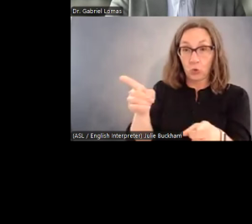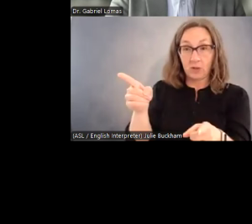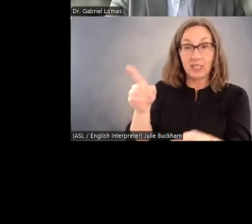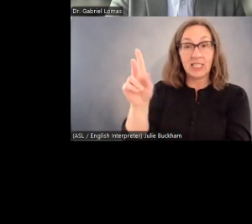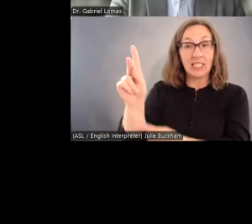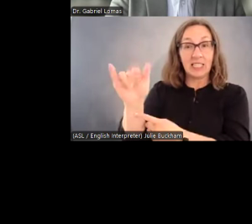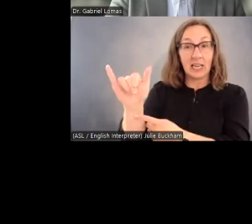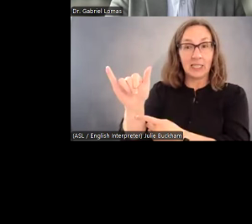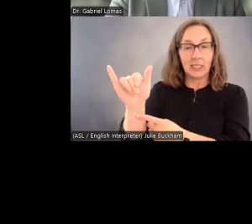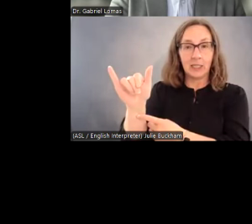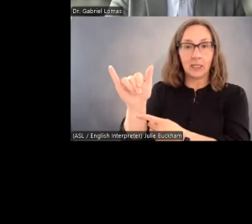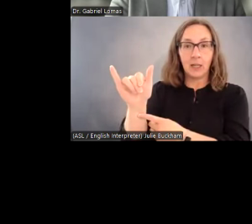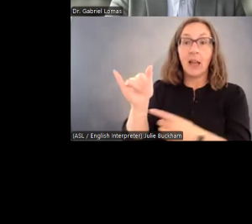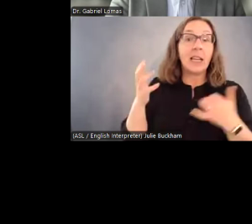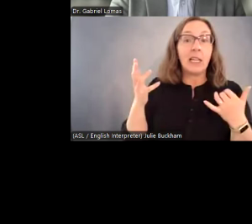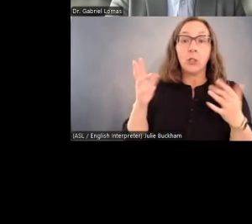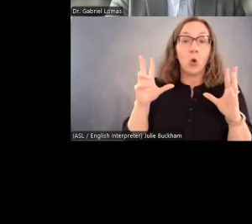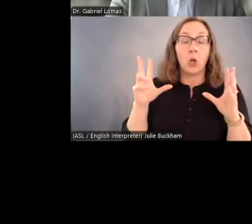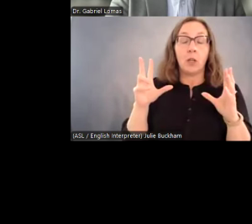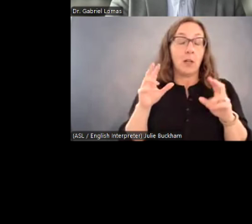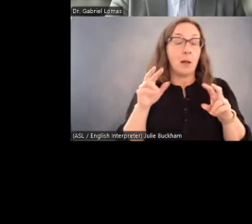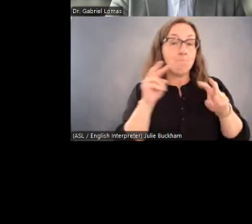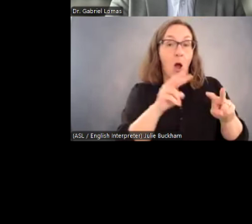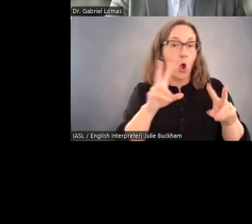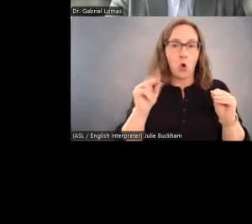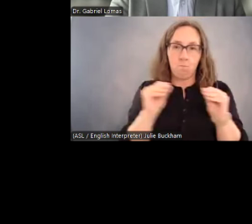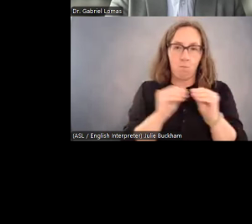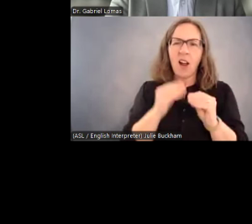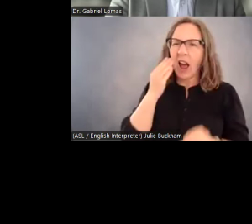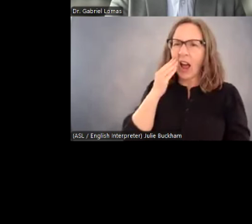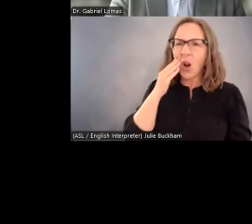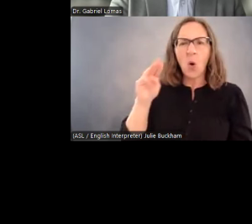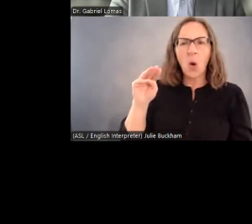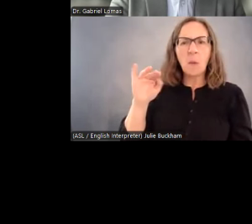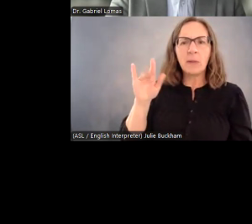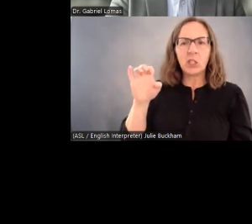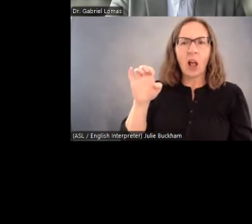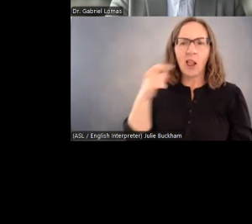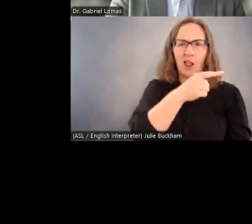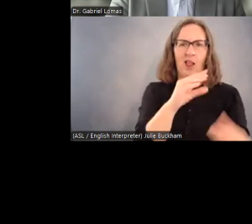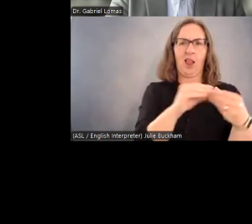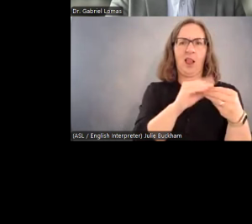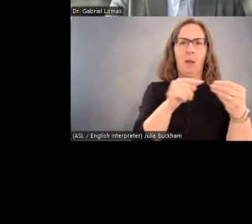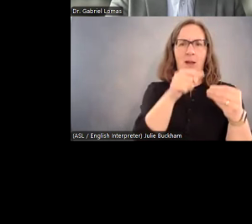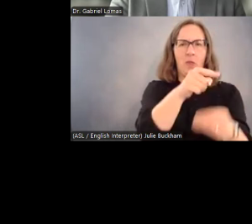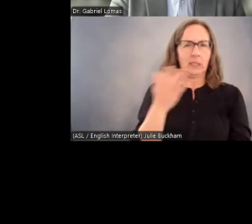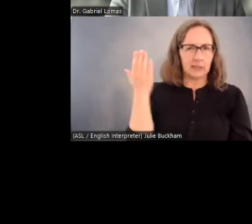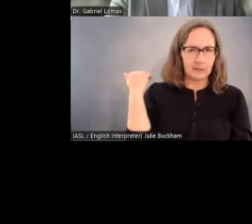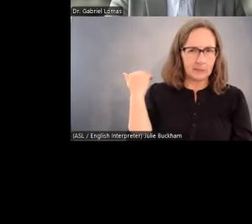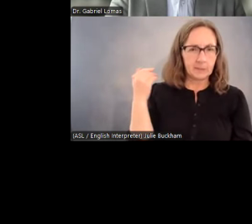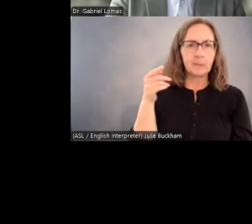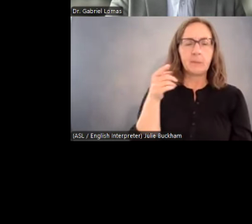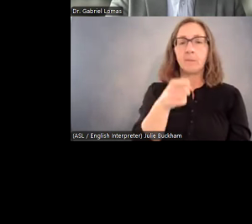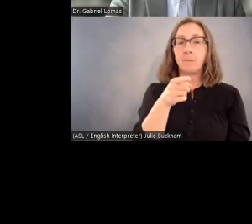been no longer being monitored. And I know that Michelle did a presentation where she talked in depth about it. So this